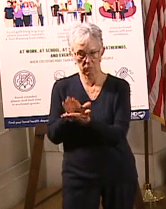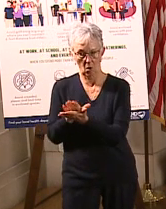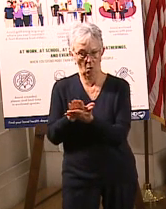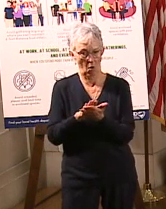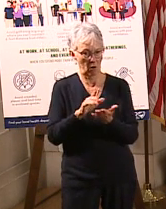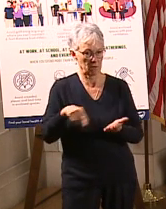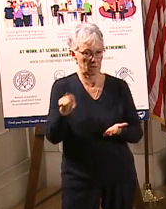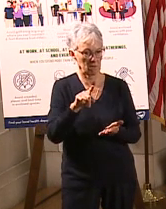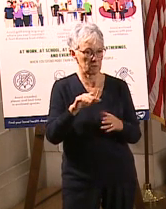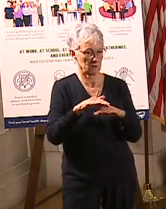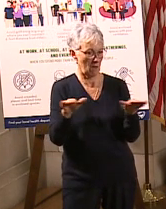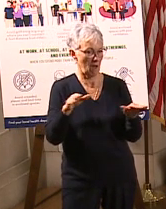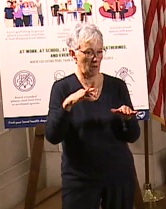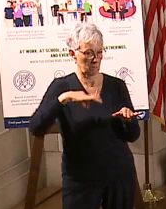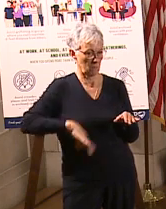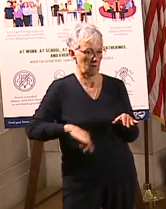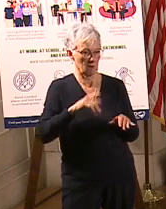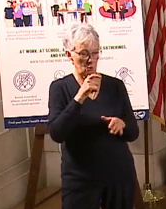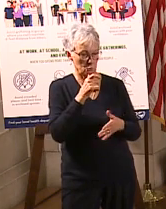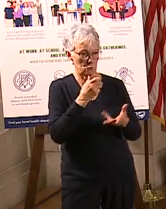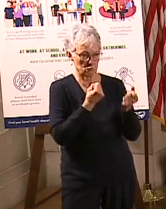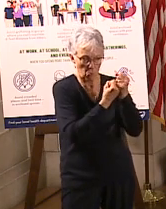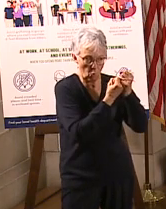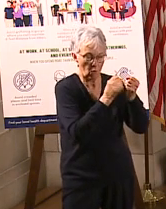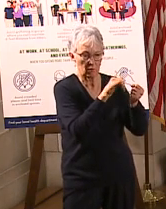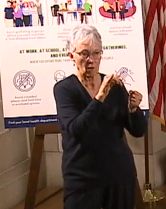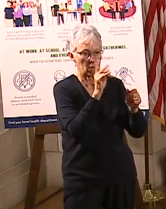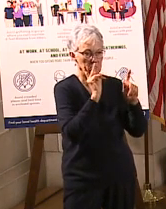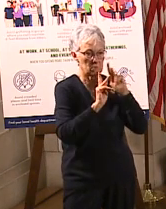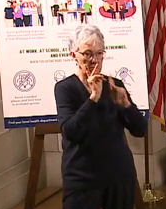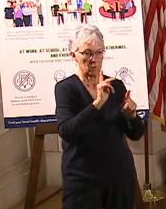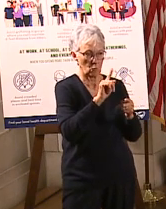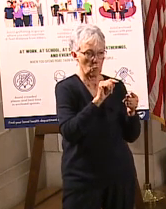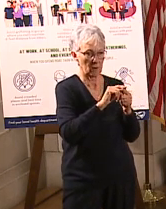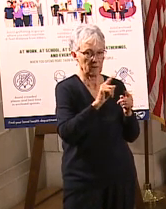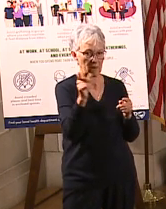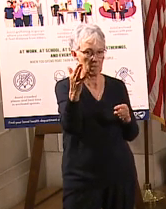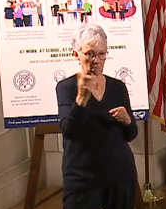fact that they're helping address this, both Lincoln, Omaha, and statewide.